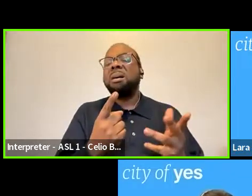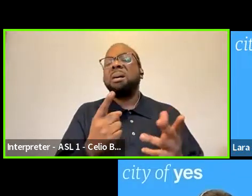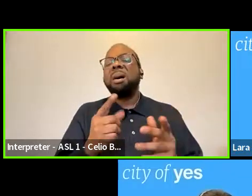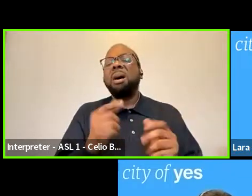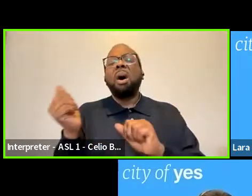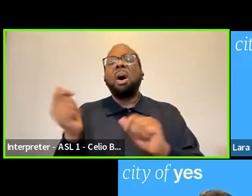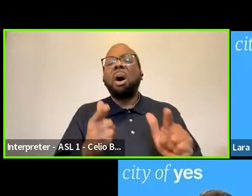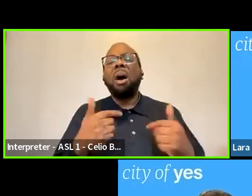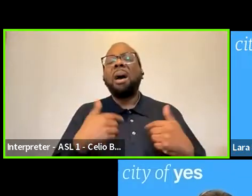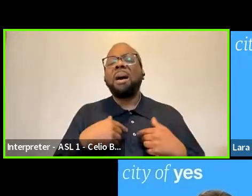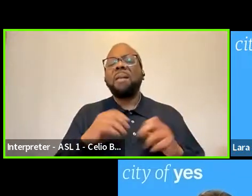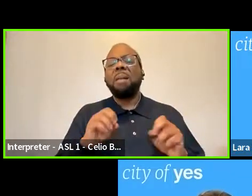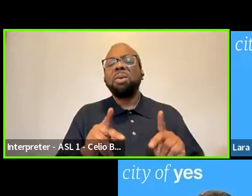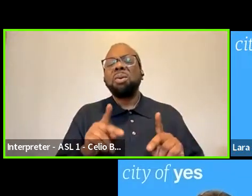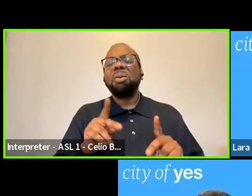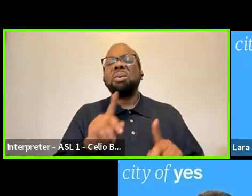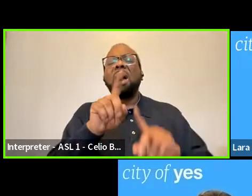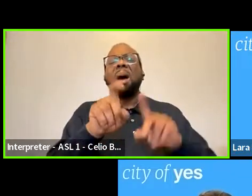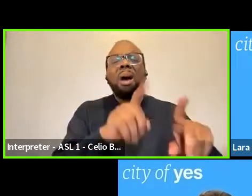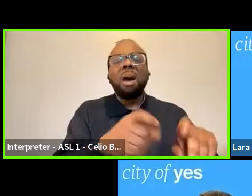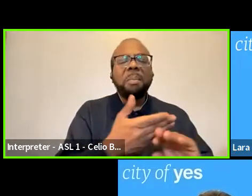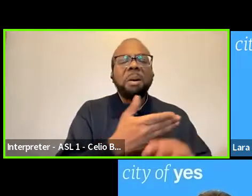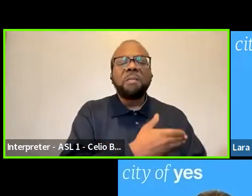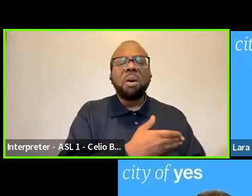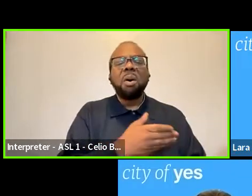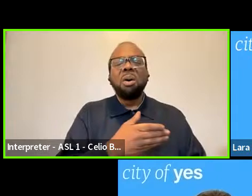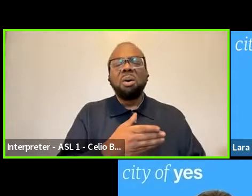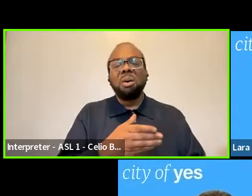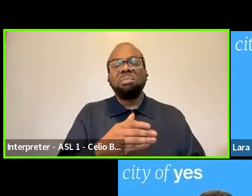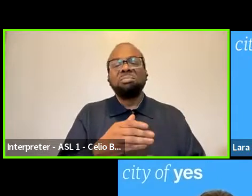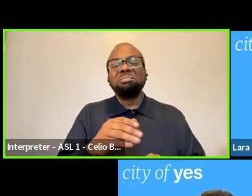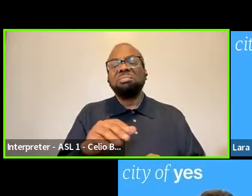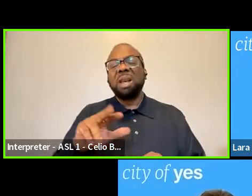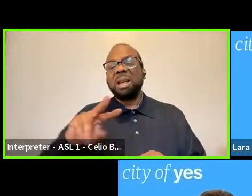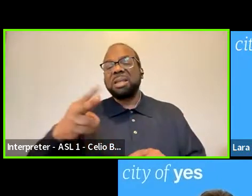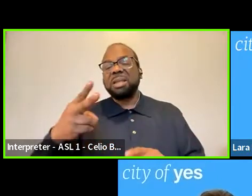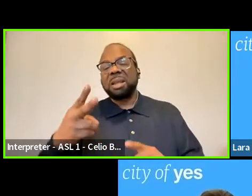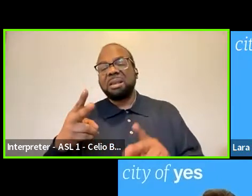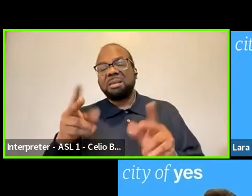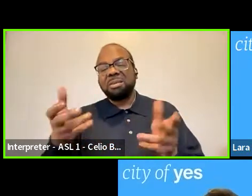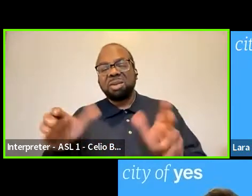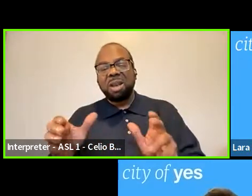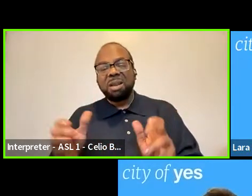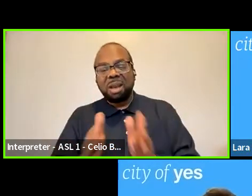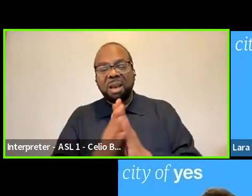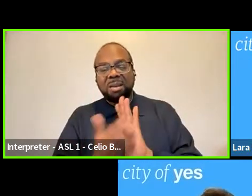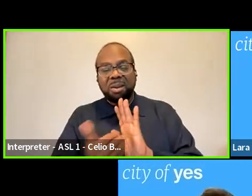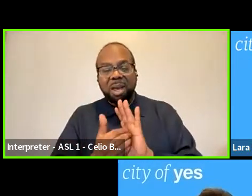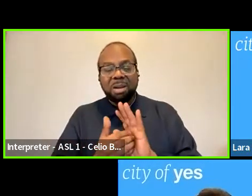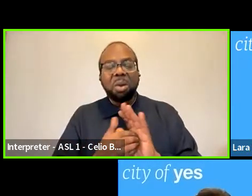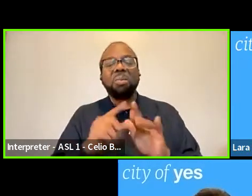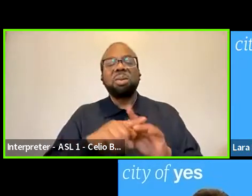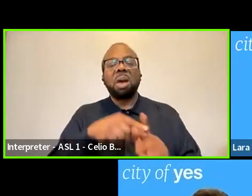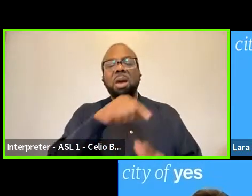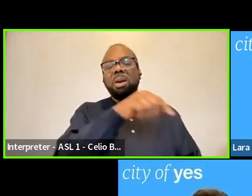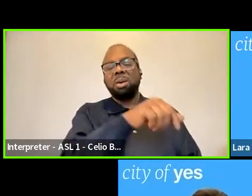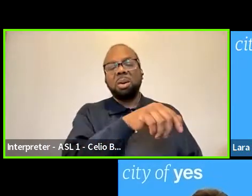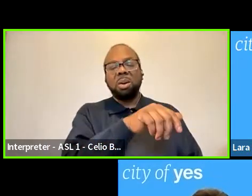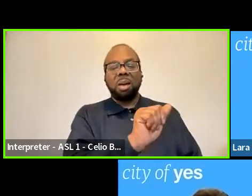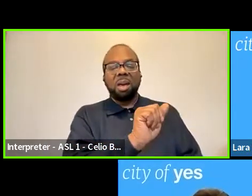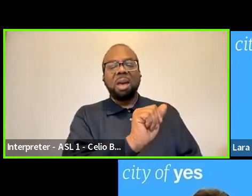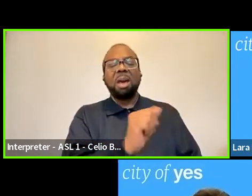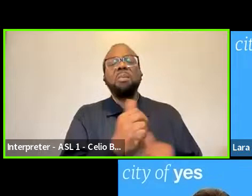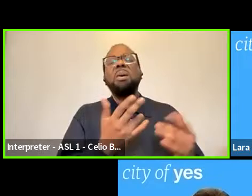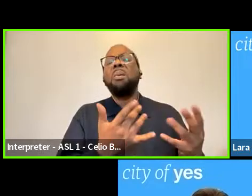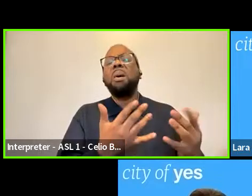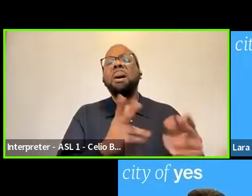additional questions. So I'm going to start with the Q&A questions as we wait for